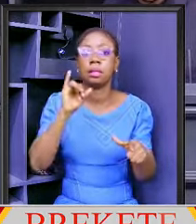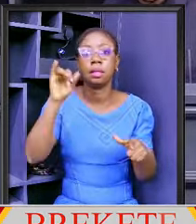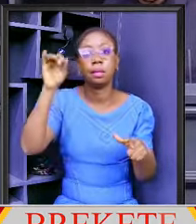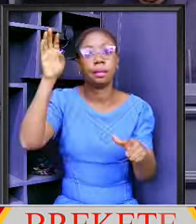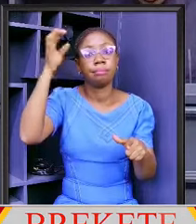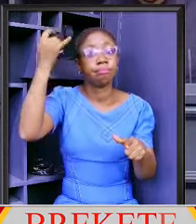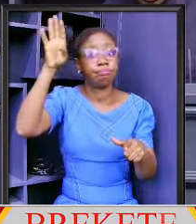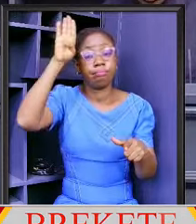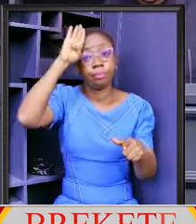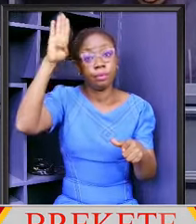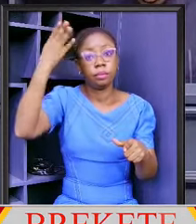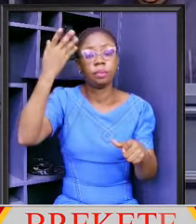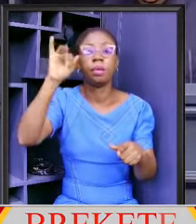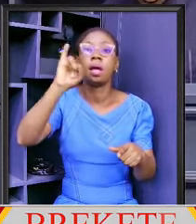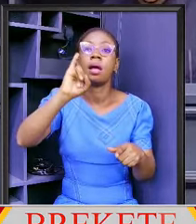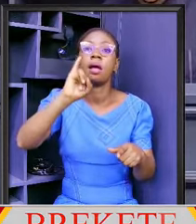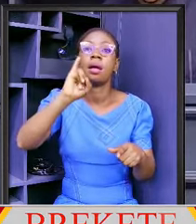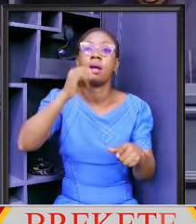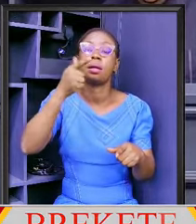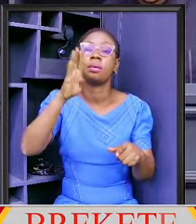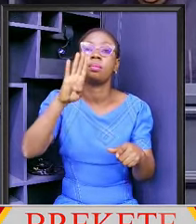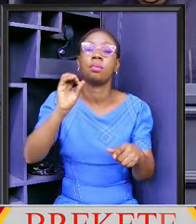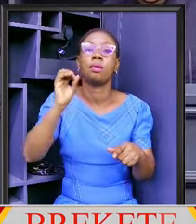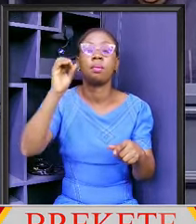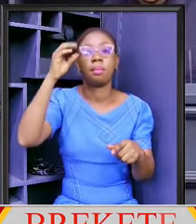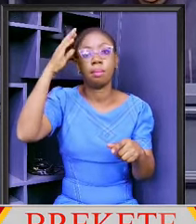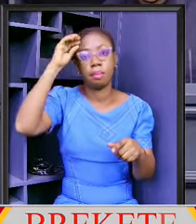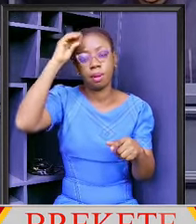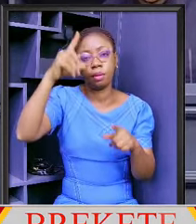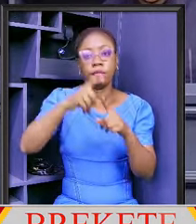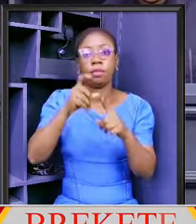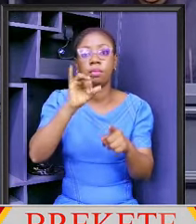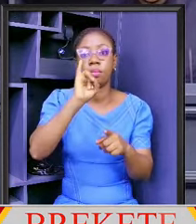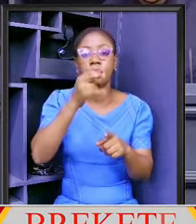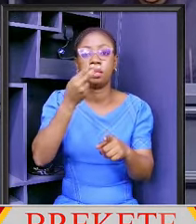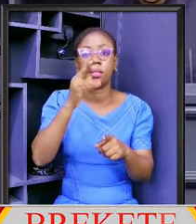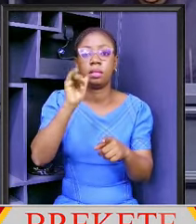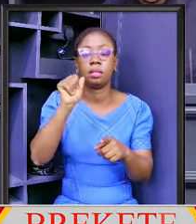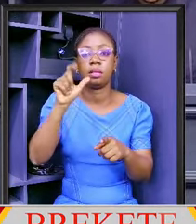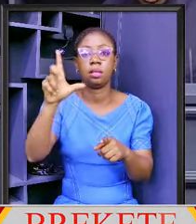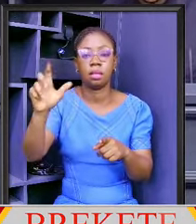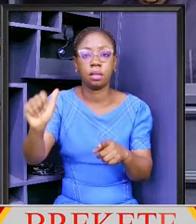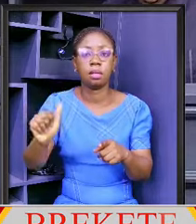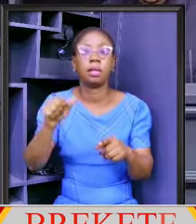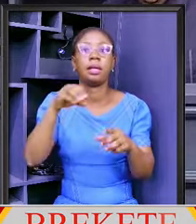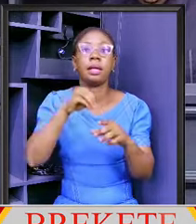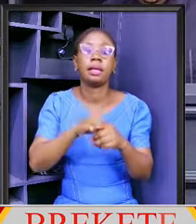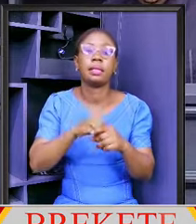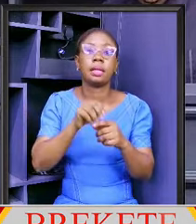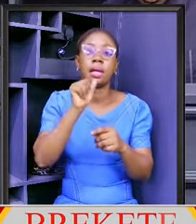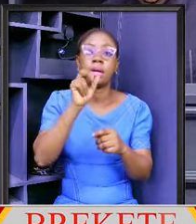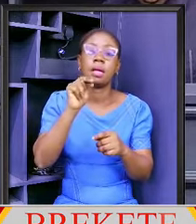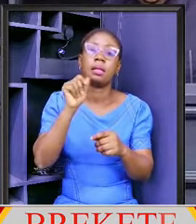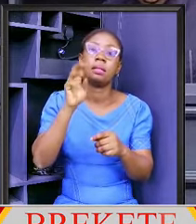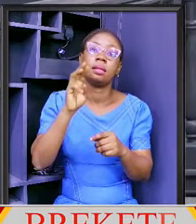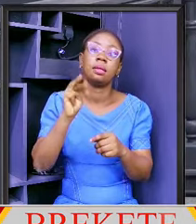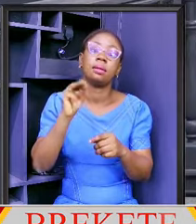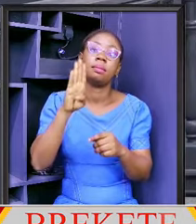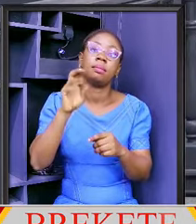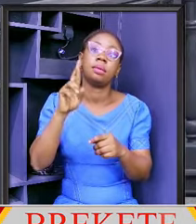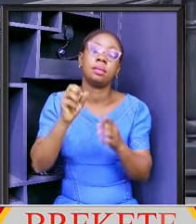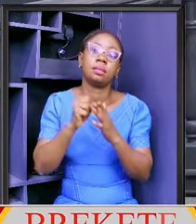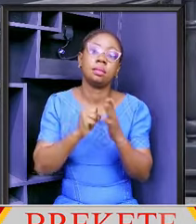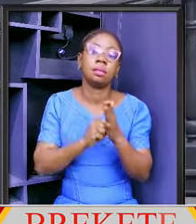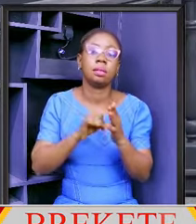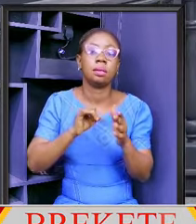Anambra State. Okay, Ihiala, which village? I don't know a village for Ihiala, but I feel getting elder